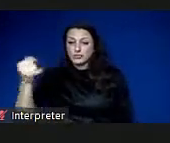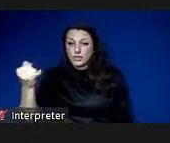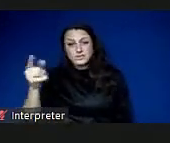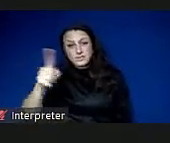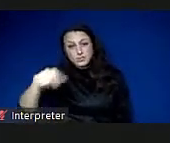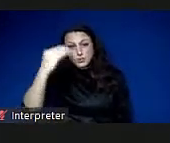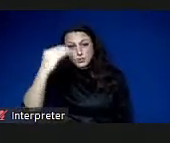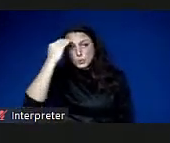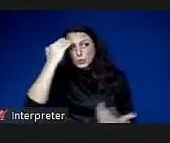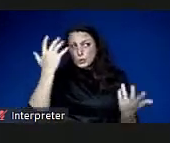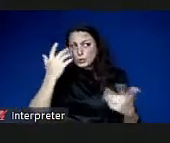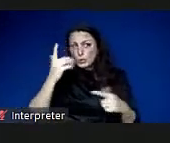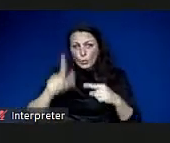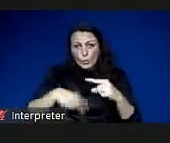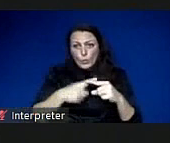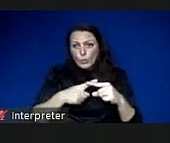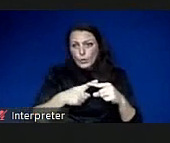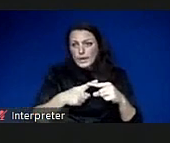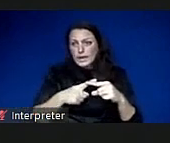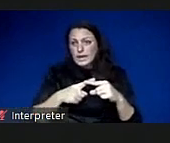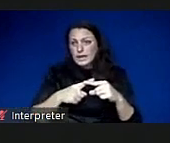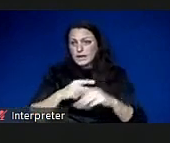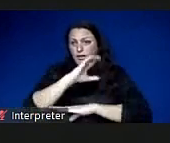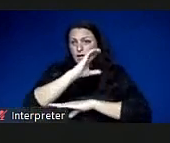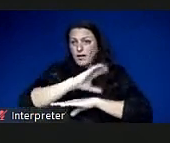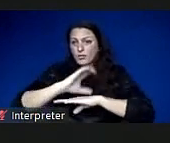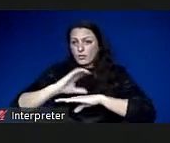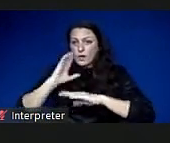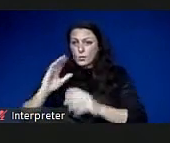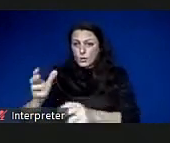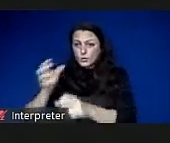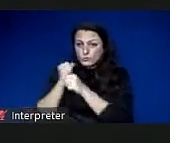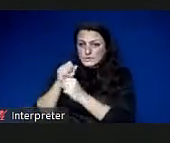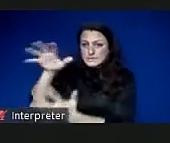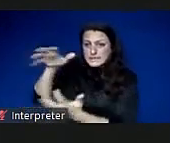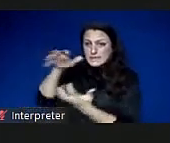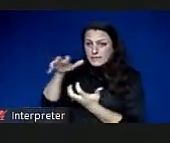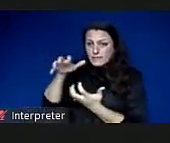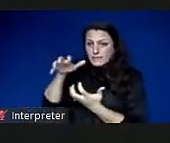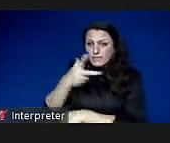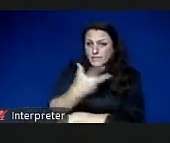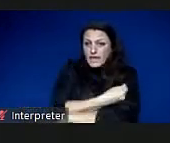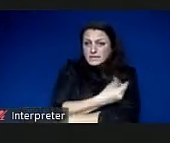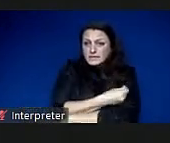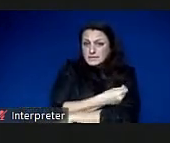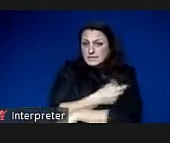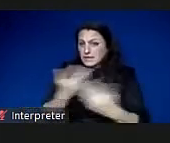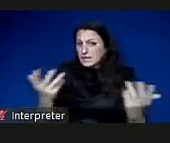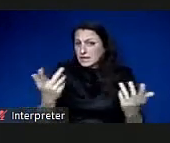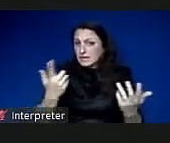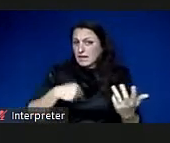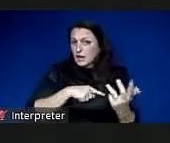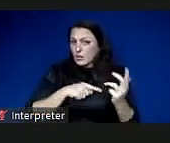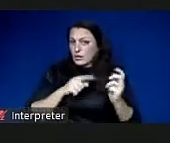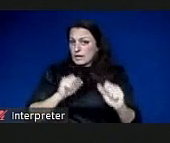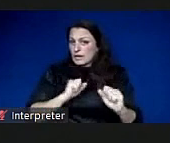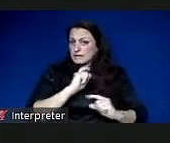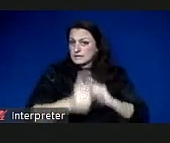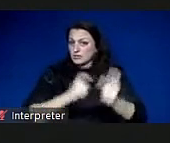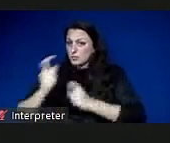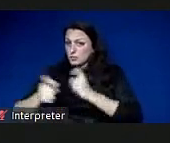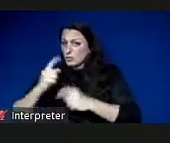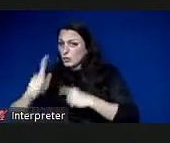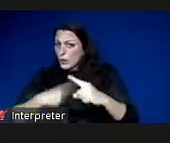how soon Colorado will receive this vaccine and how soon we will be able to distribute it? And then what